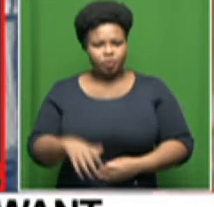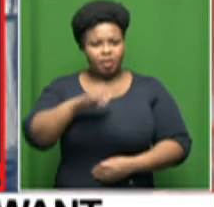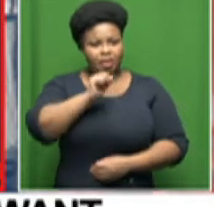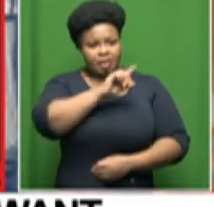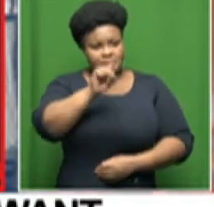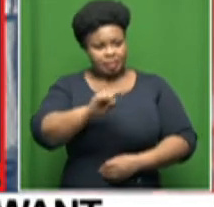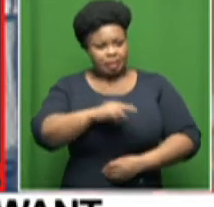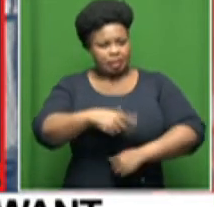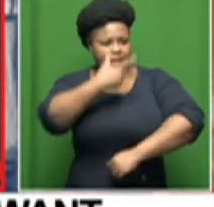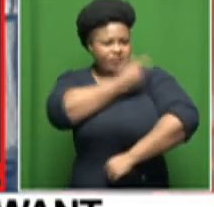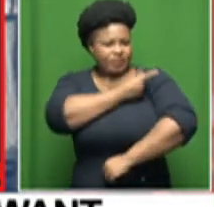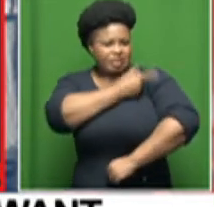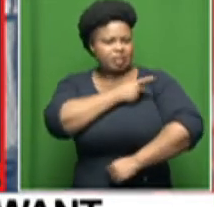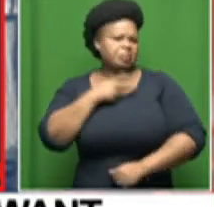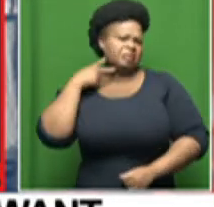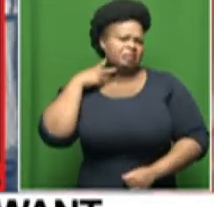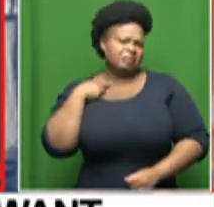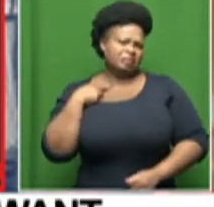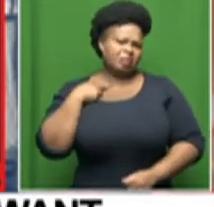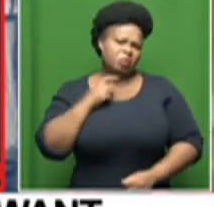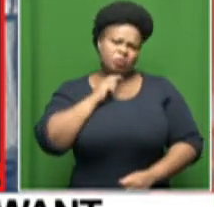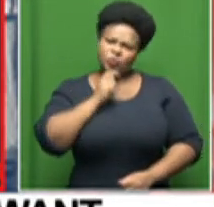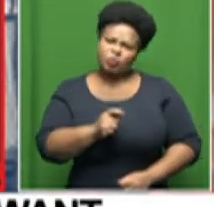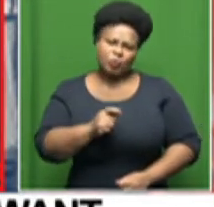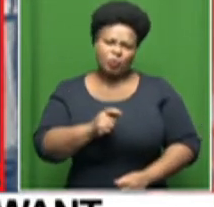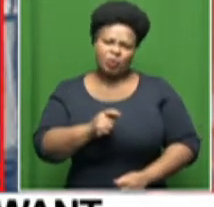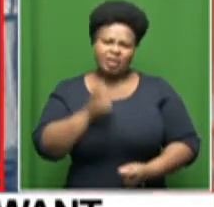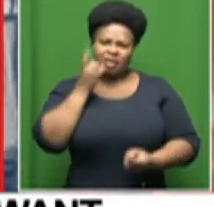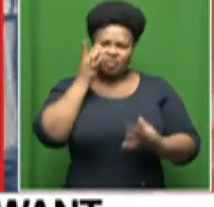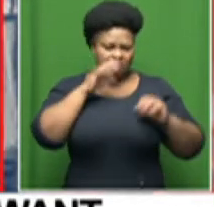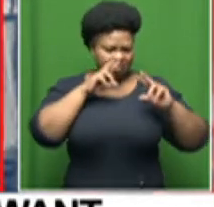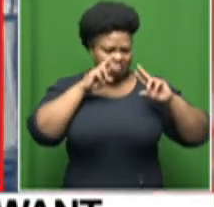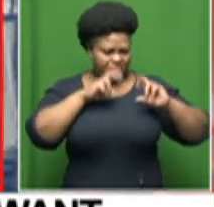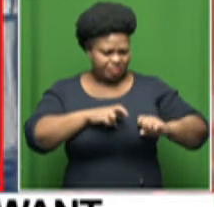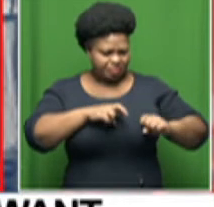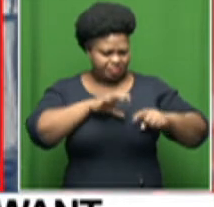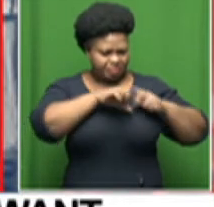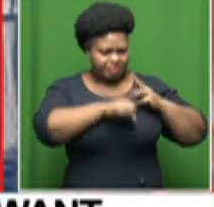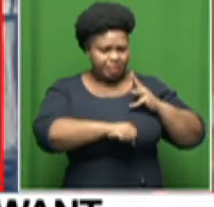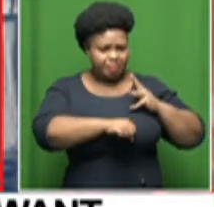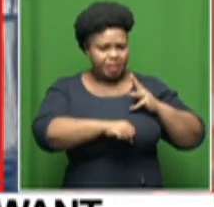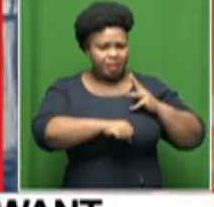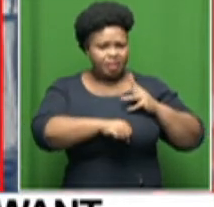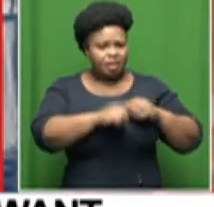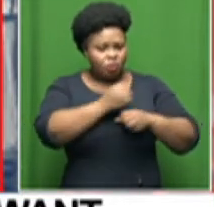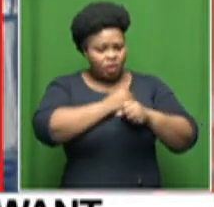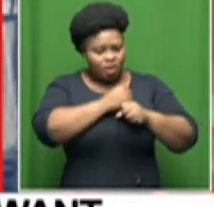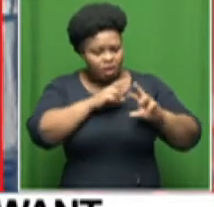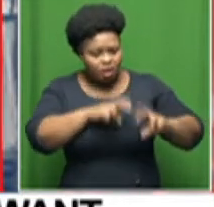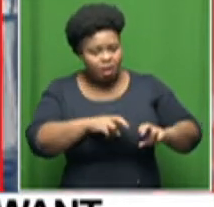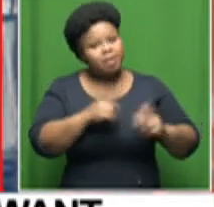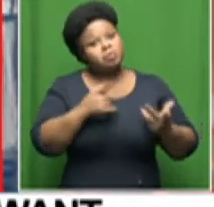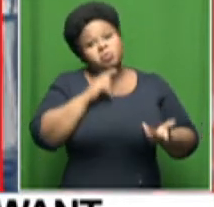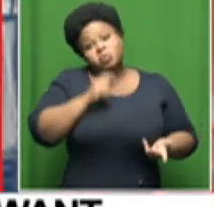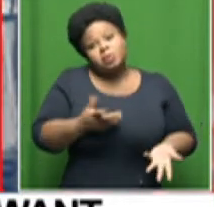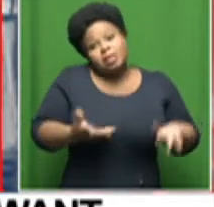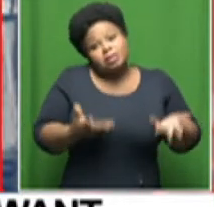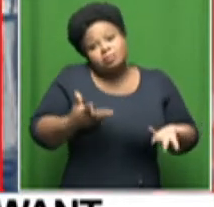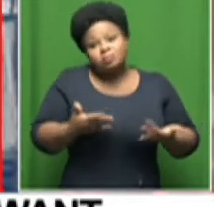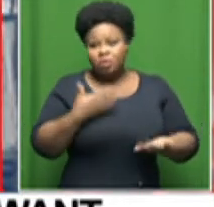did present some rather disappointing initial studies. But as he pointed out, there may well still